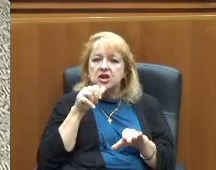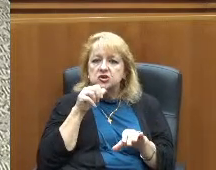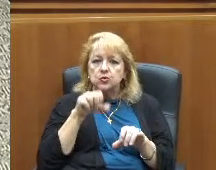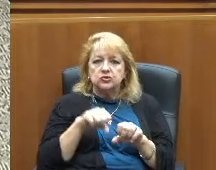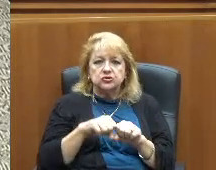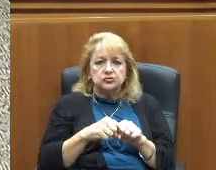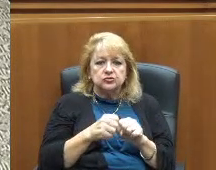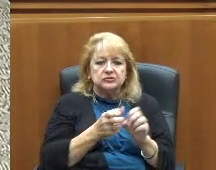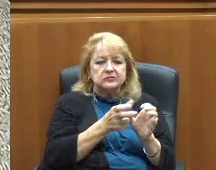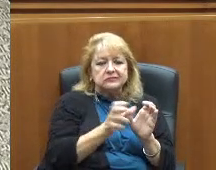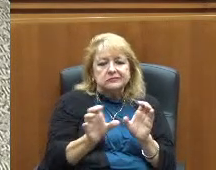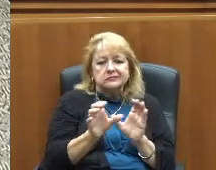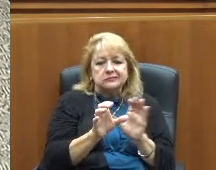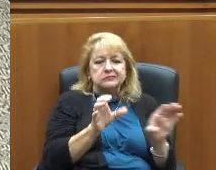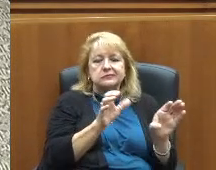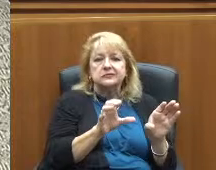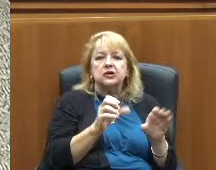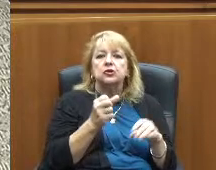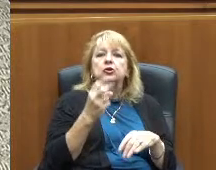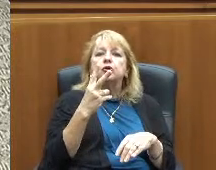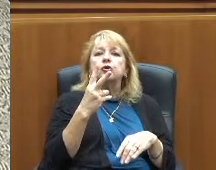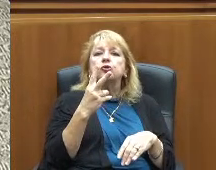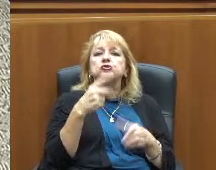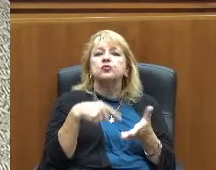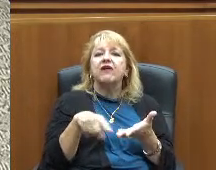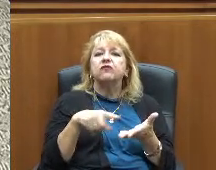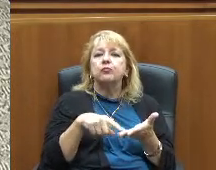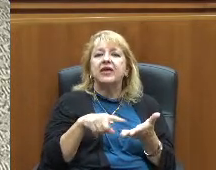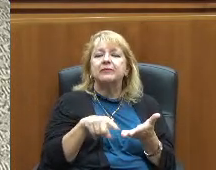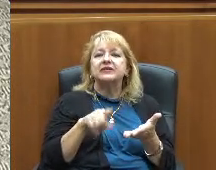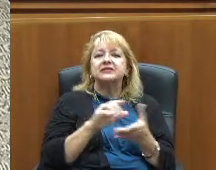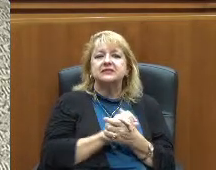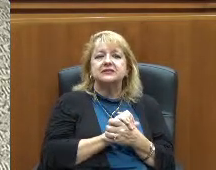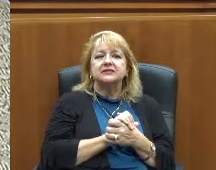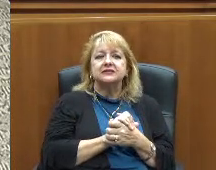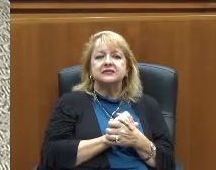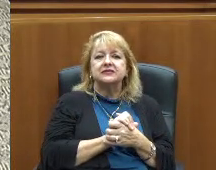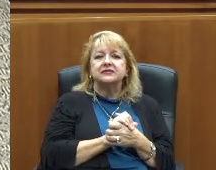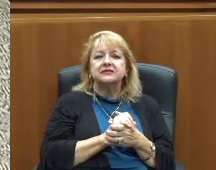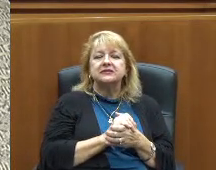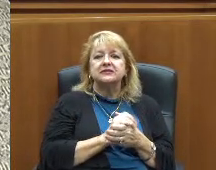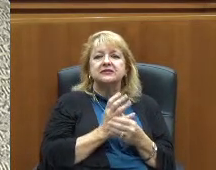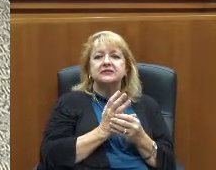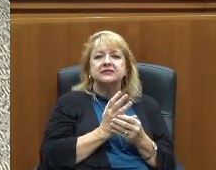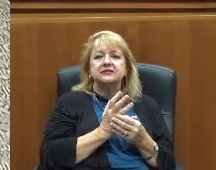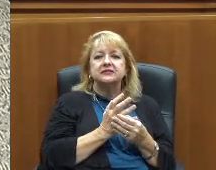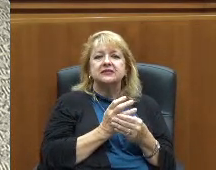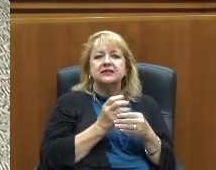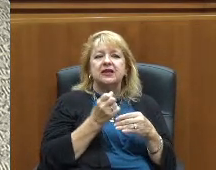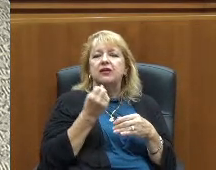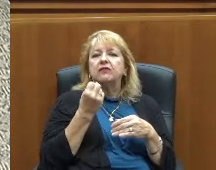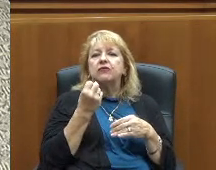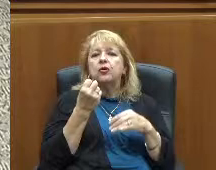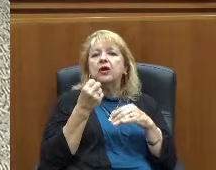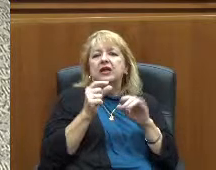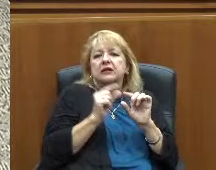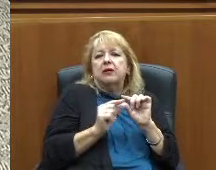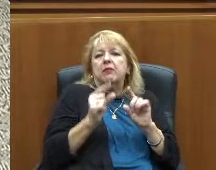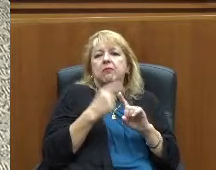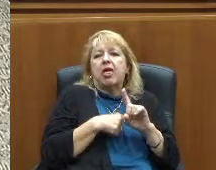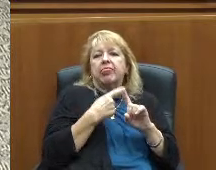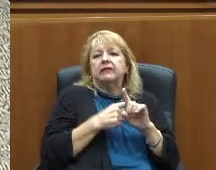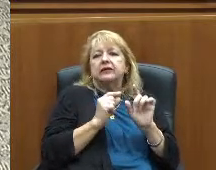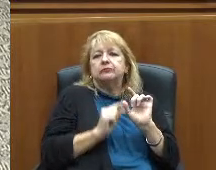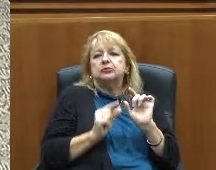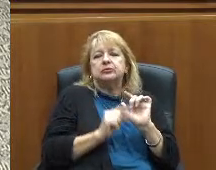that stipend up into 12 payments, tax it and retire it, and give it in each monthly